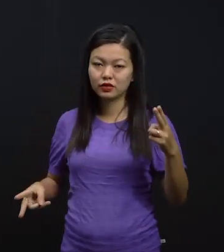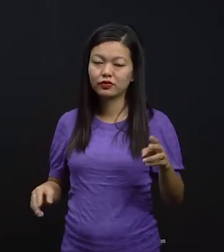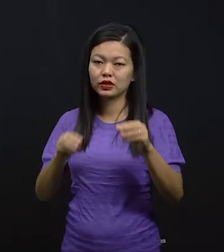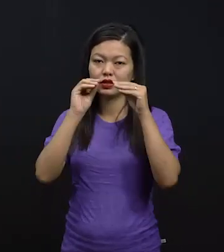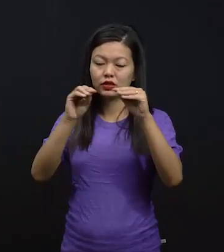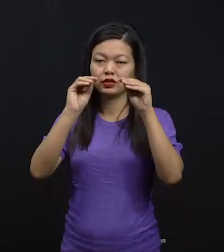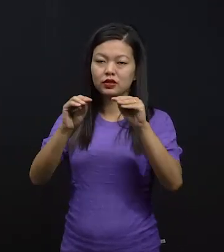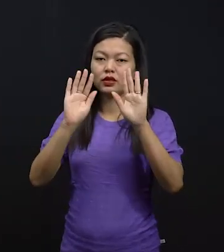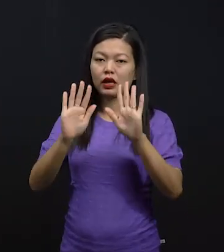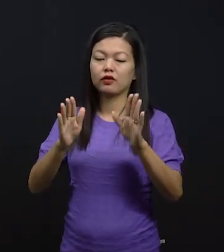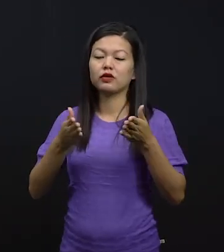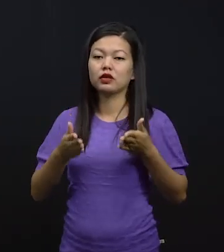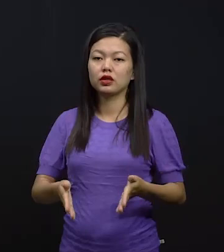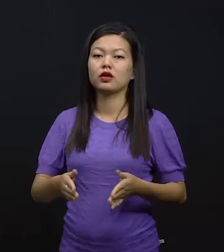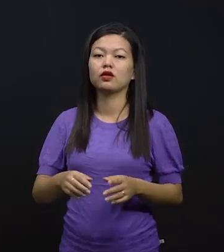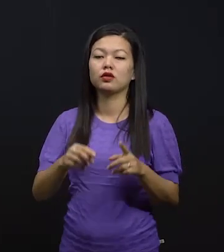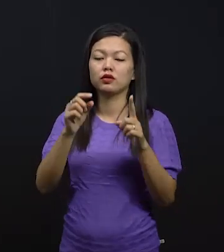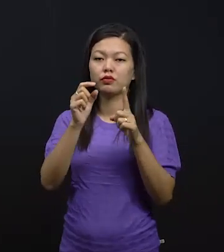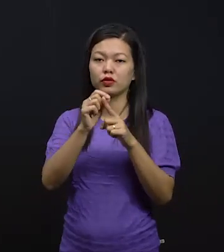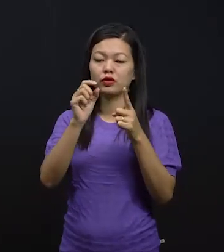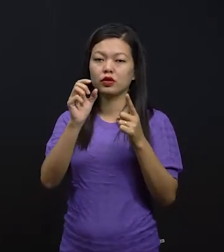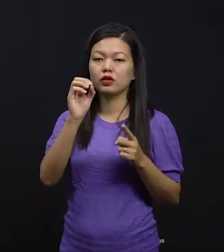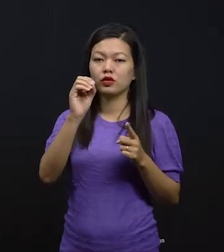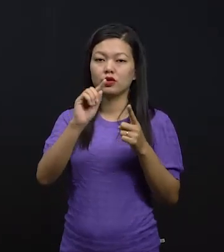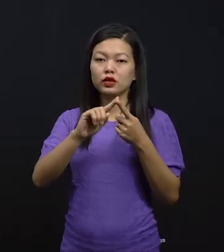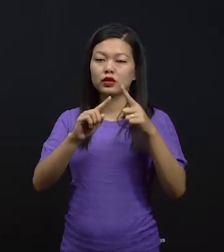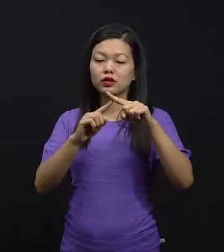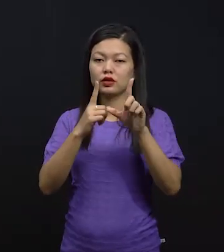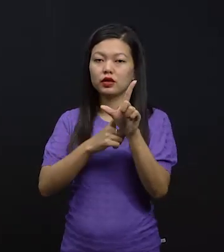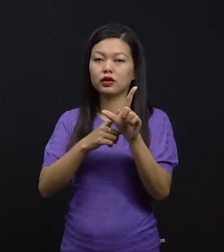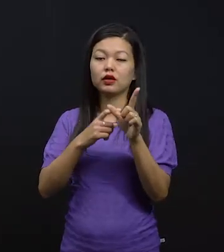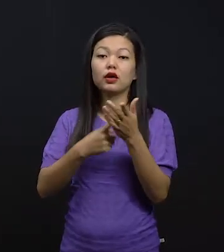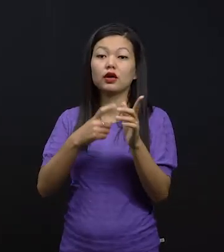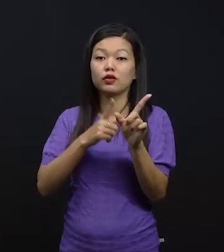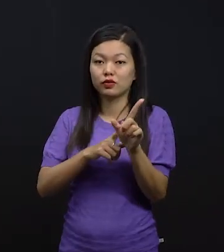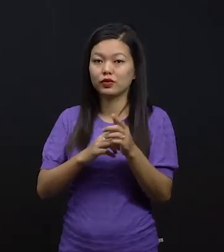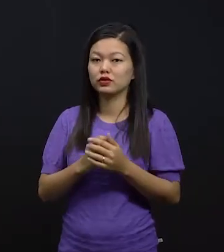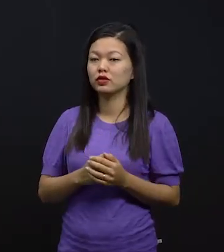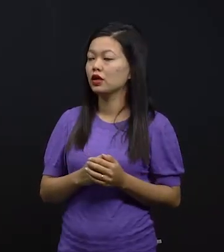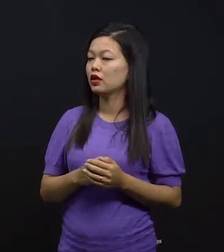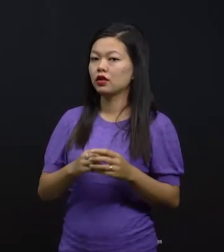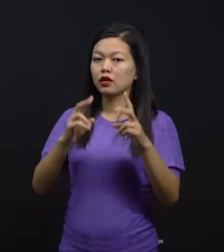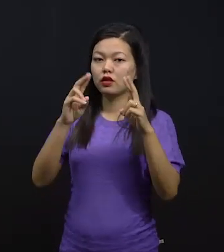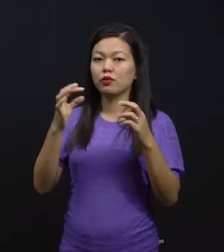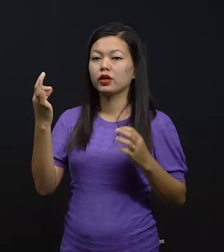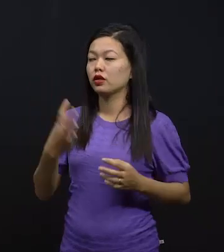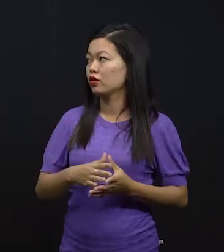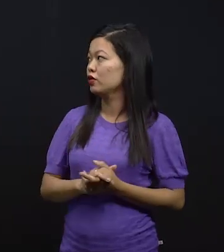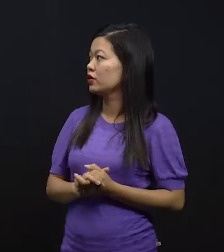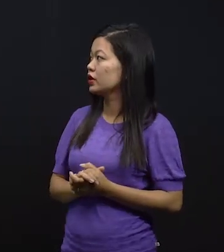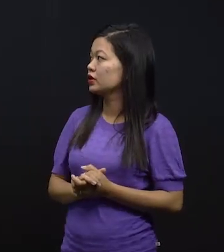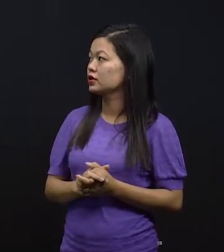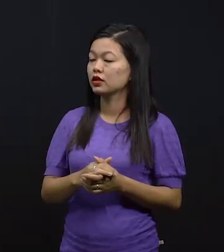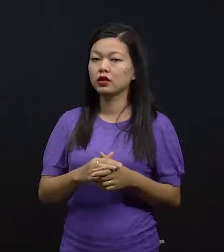poetry section we will be doing a poem, that is The Wind Hover. For class 10 syllabus, we have already discussed that there are only